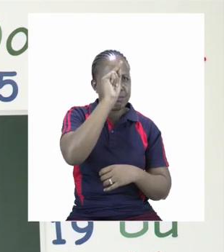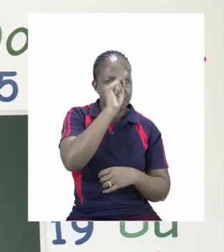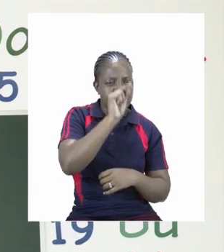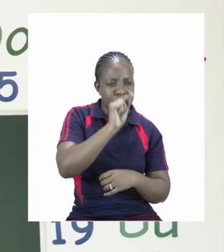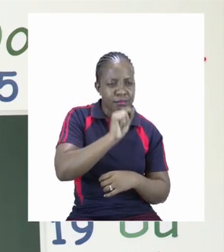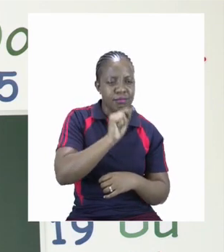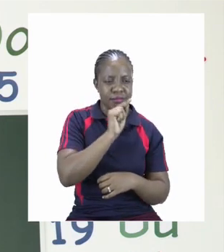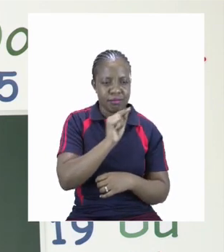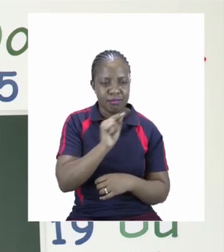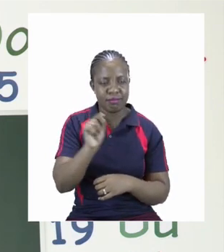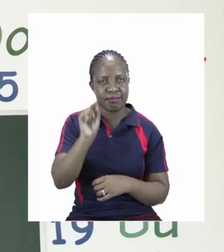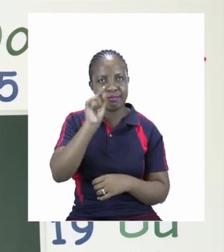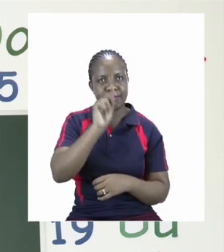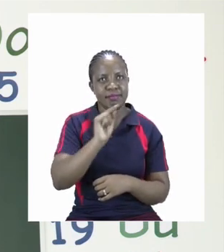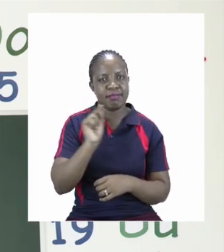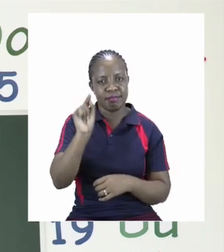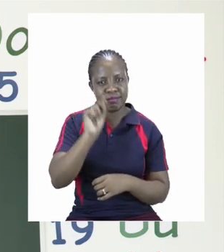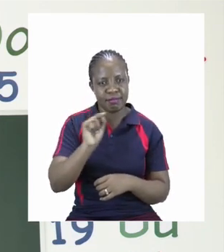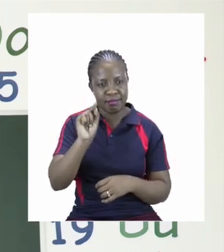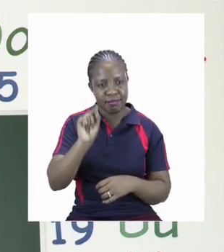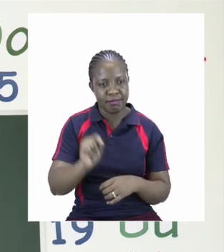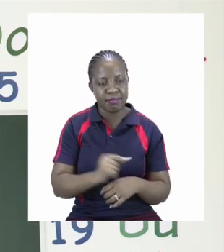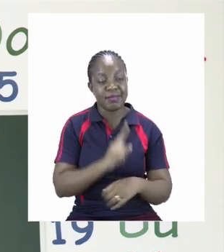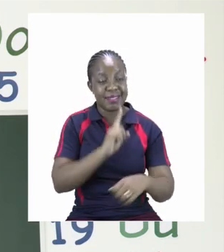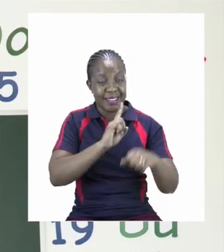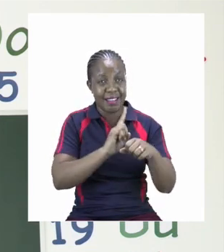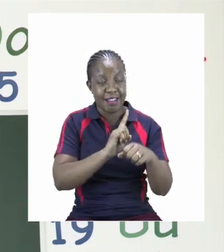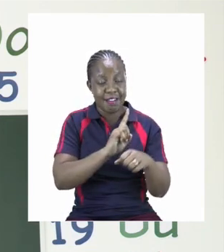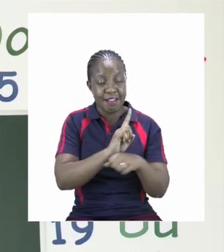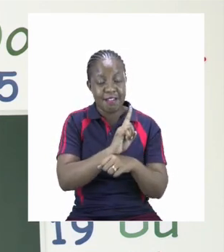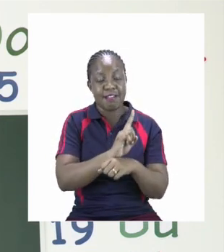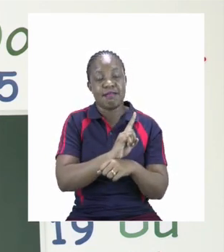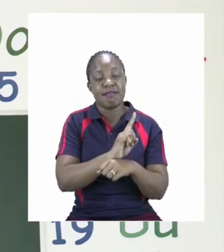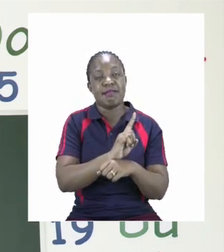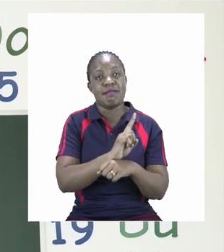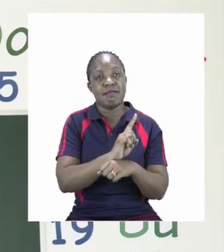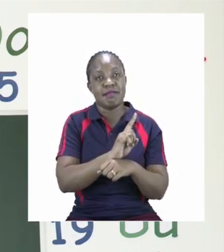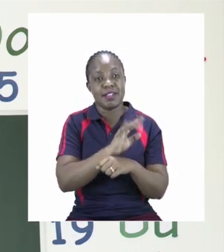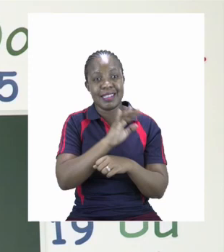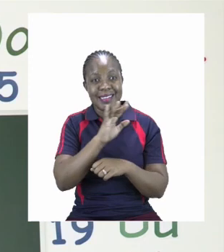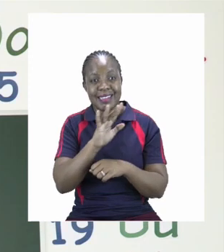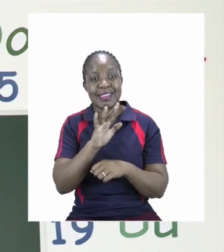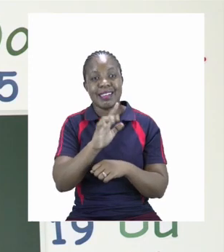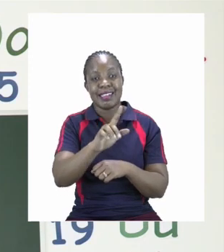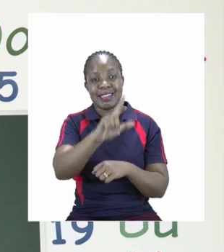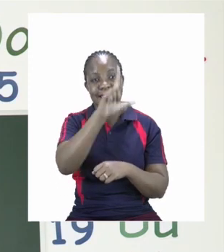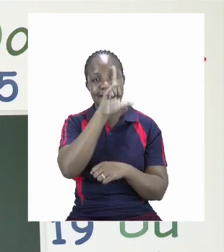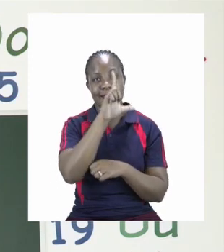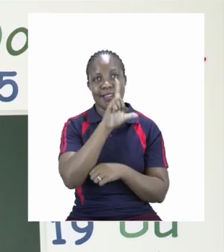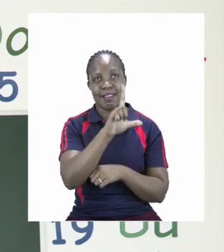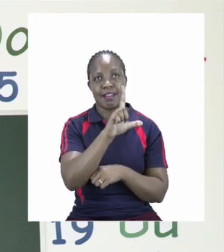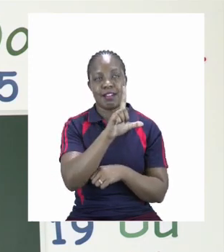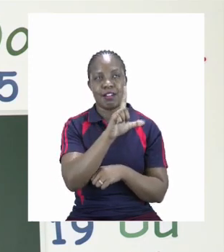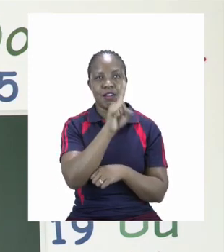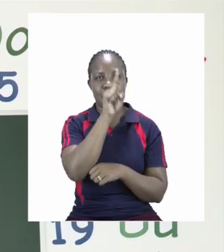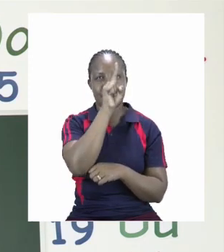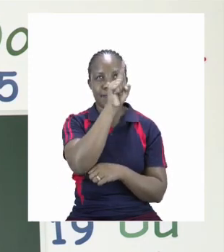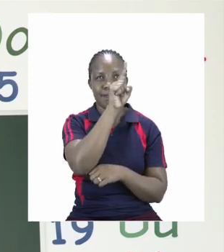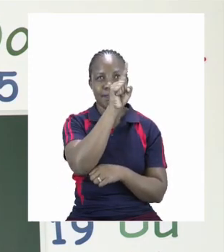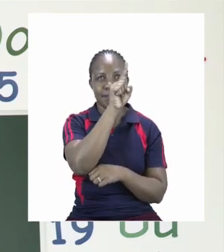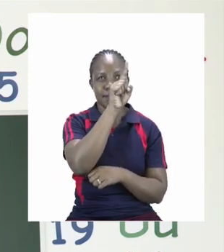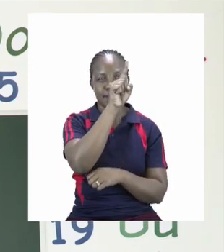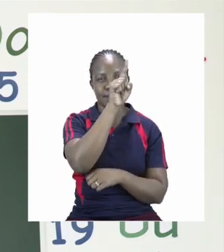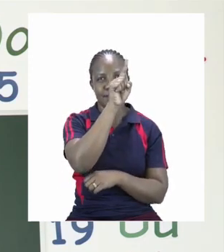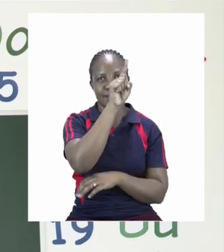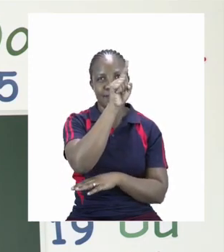have is an L or L. So we're going to start at the top and then we're going